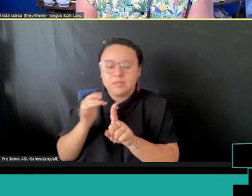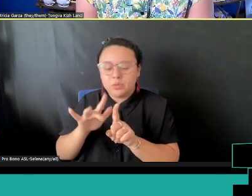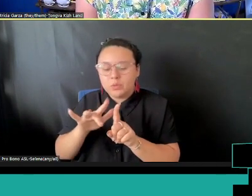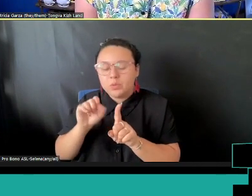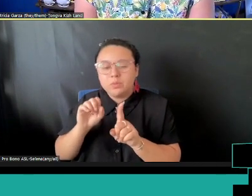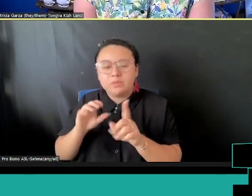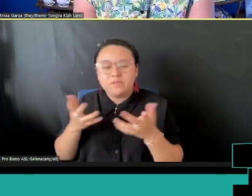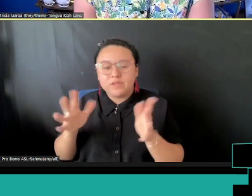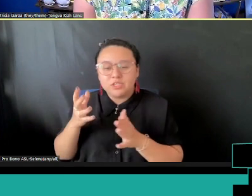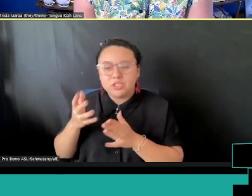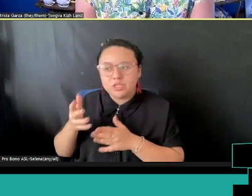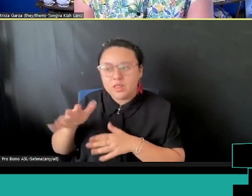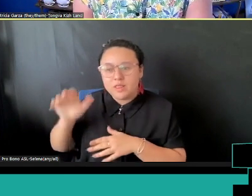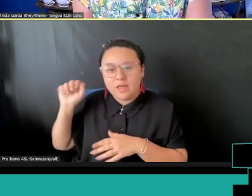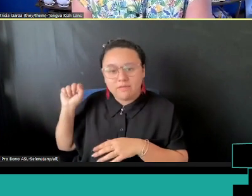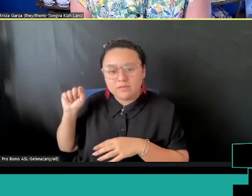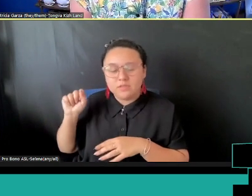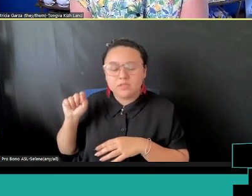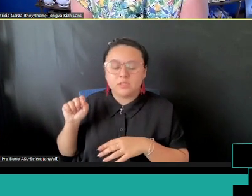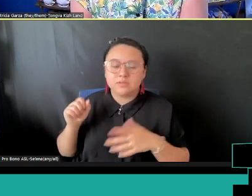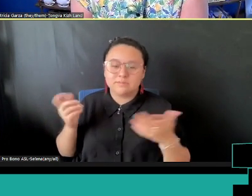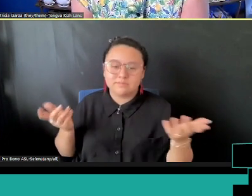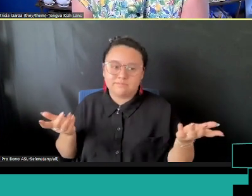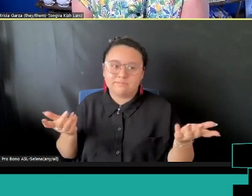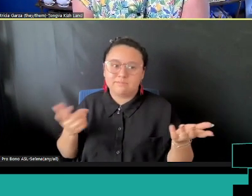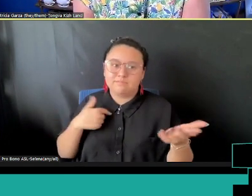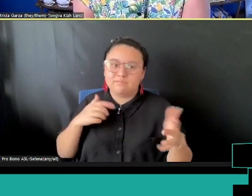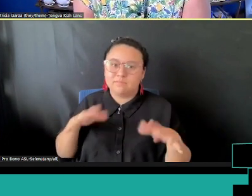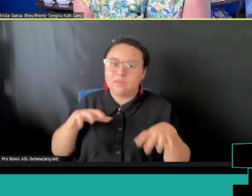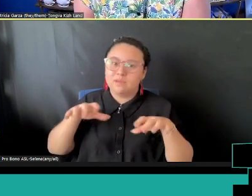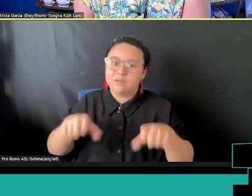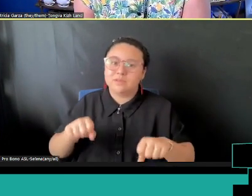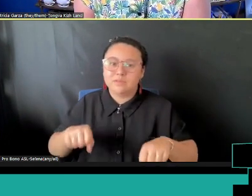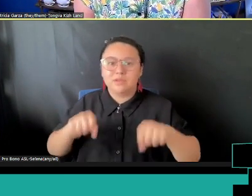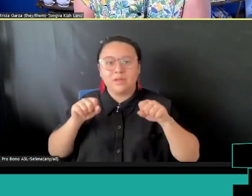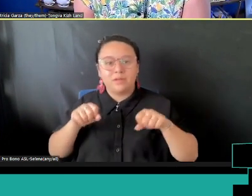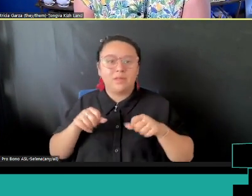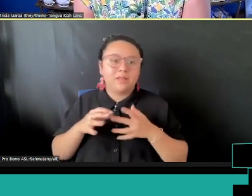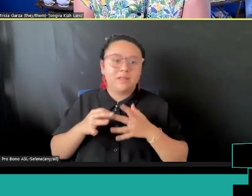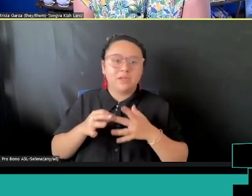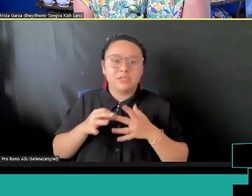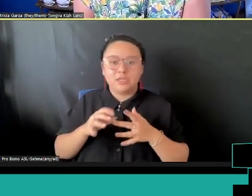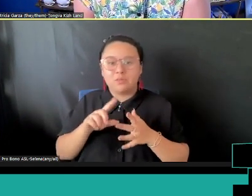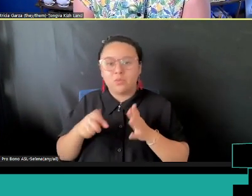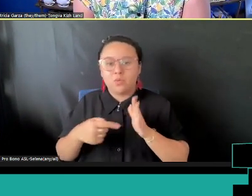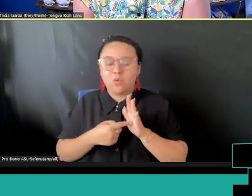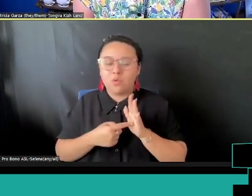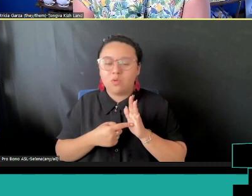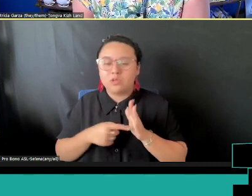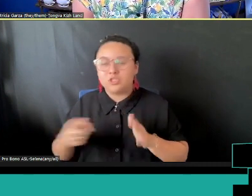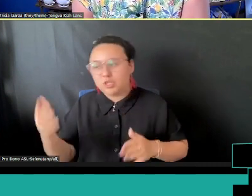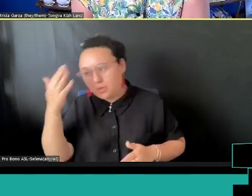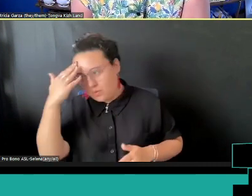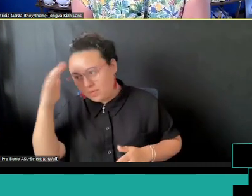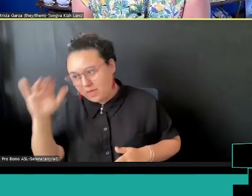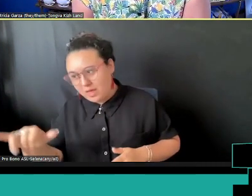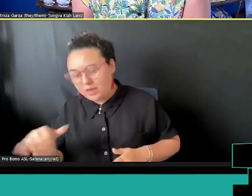knew that. Folks around us knew that. And I think it was something that I still am very proud that I